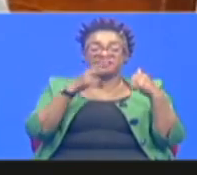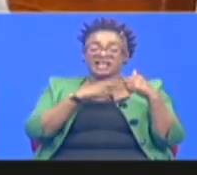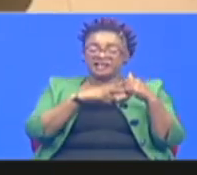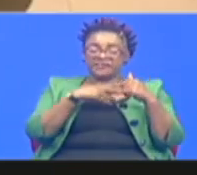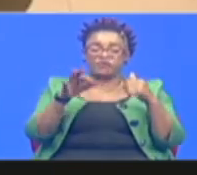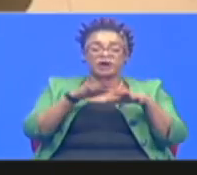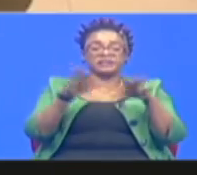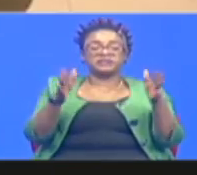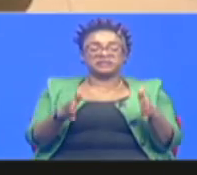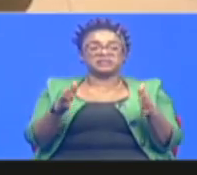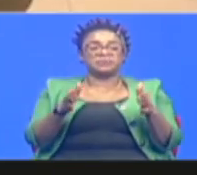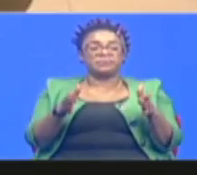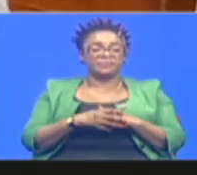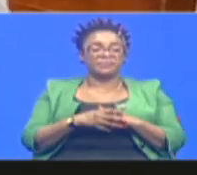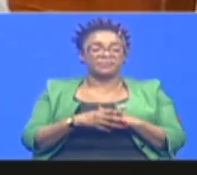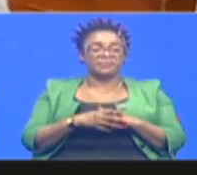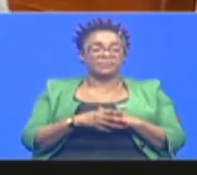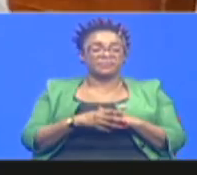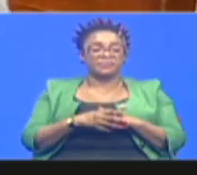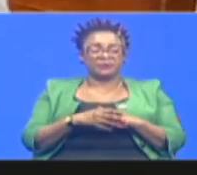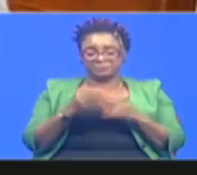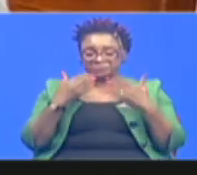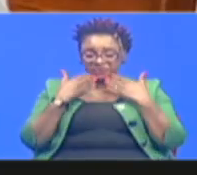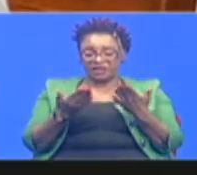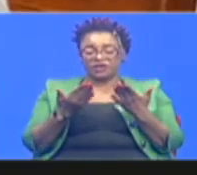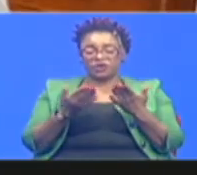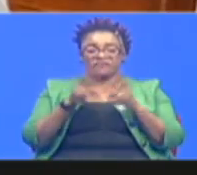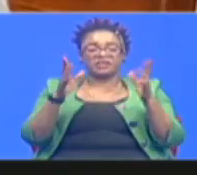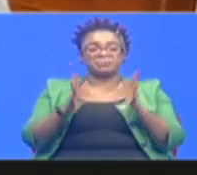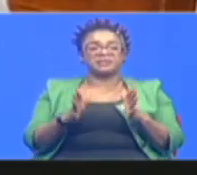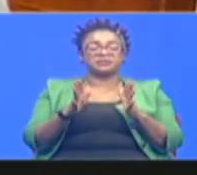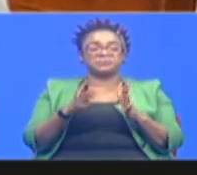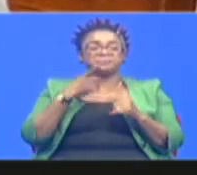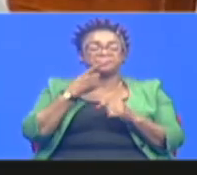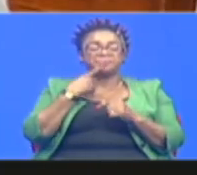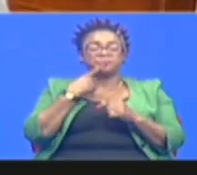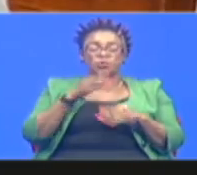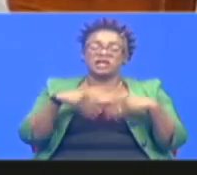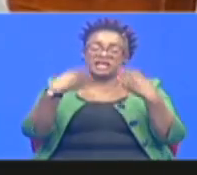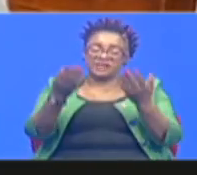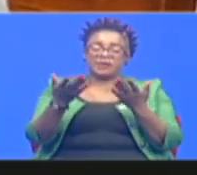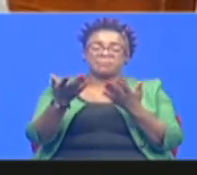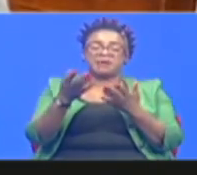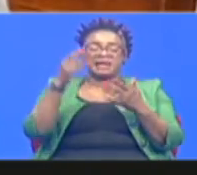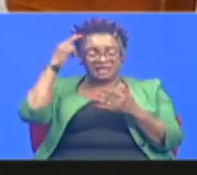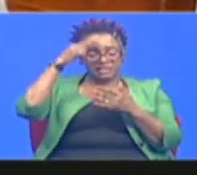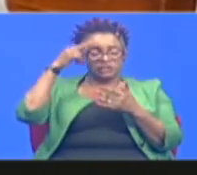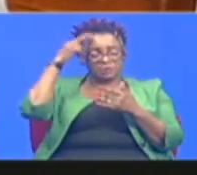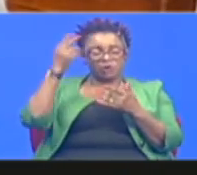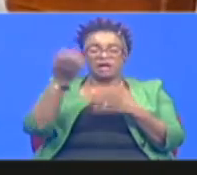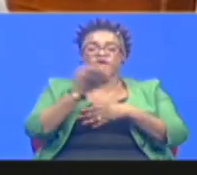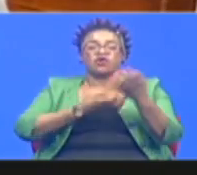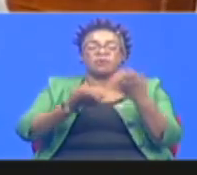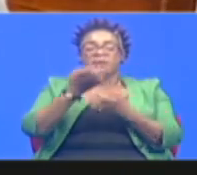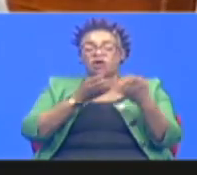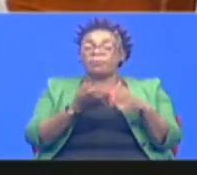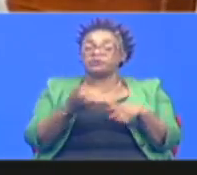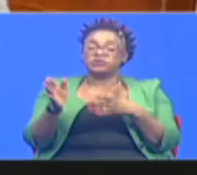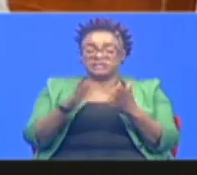we indicated that we made a commitment to the people of Bomet. One was to give them reasonable economic opportunities,